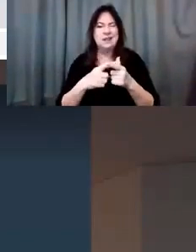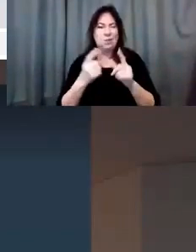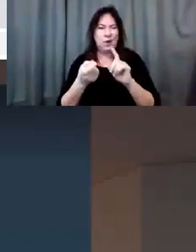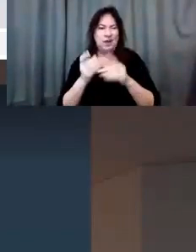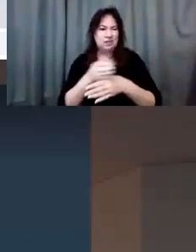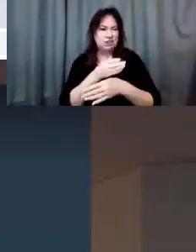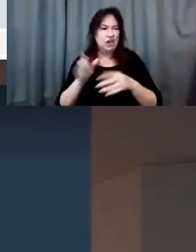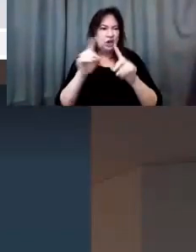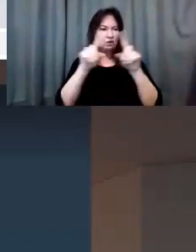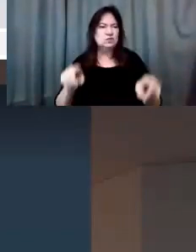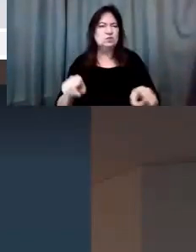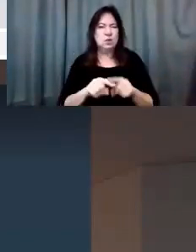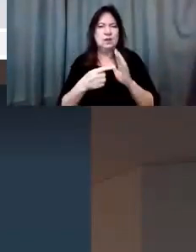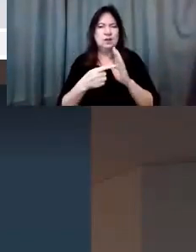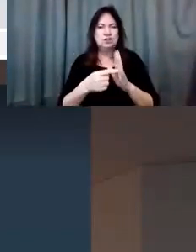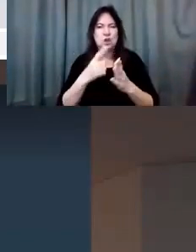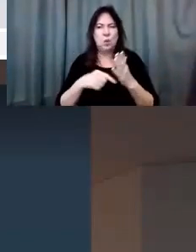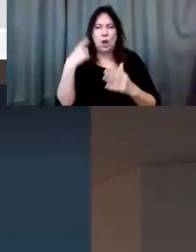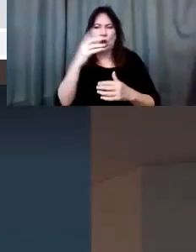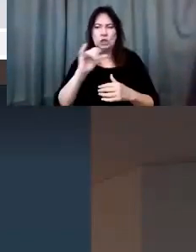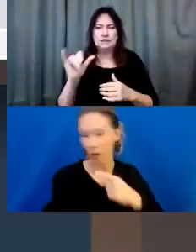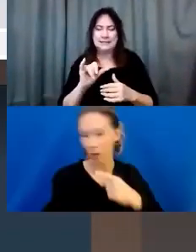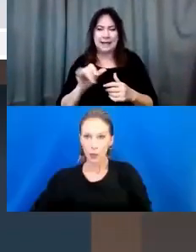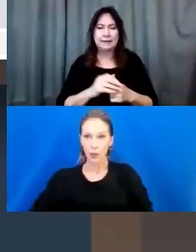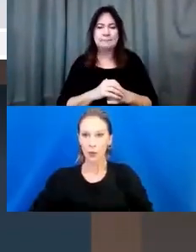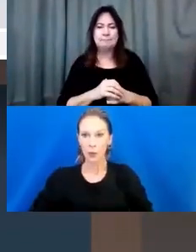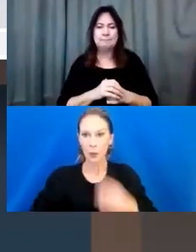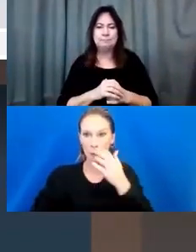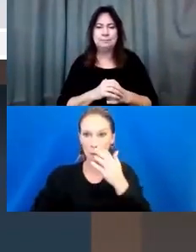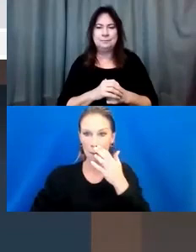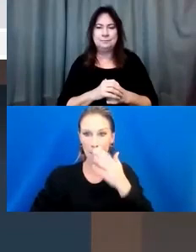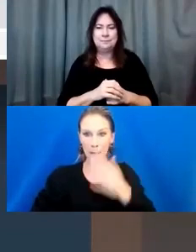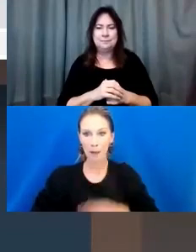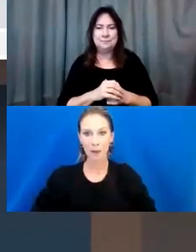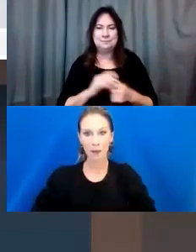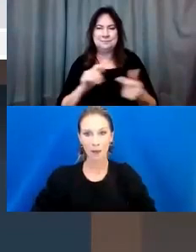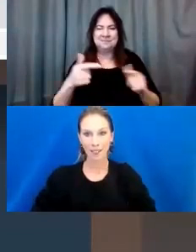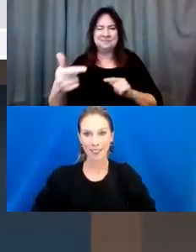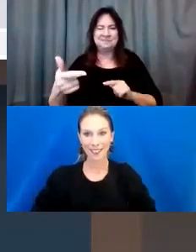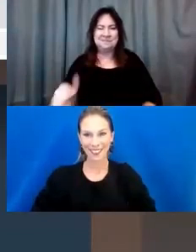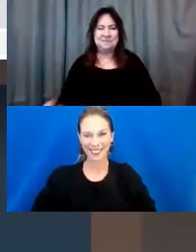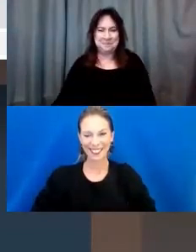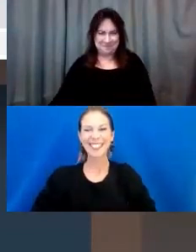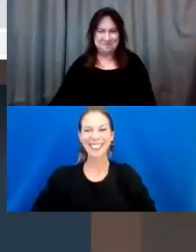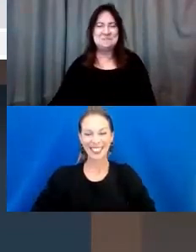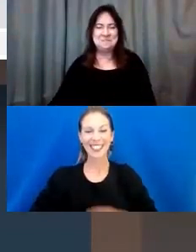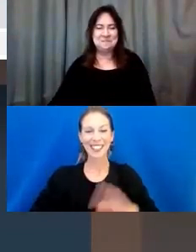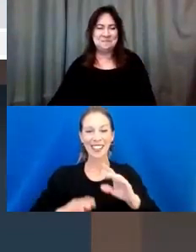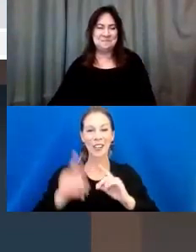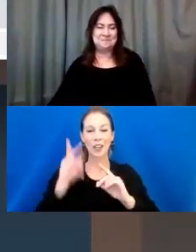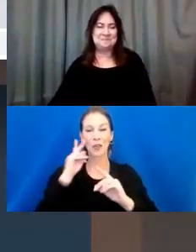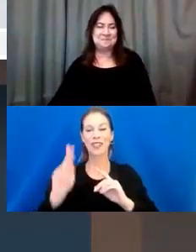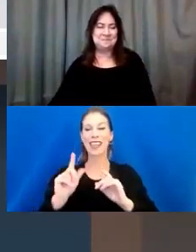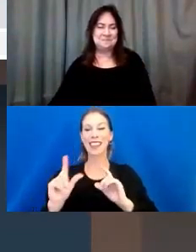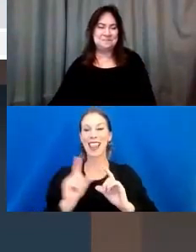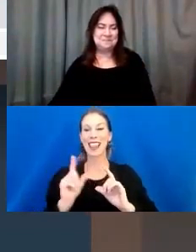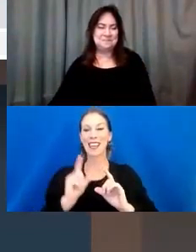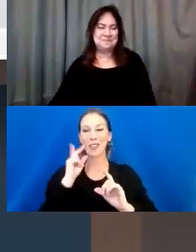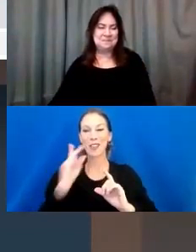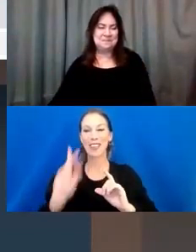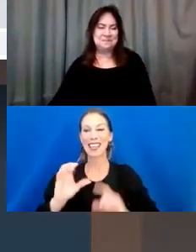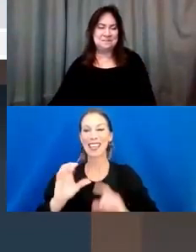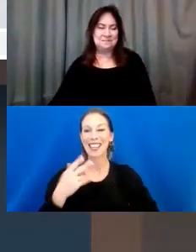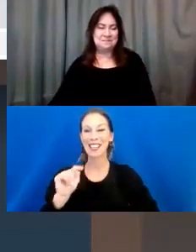what that looks like. So over here on the left-hand side, there's a chat bubble icon.